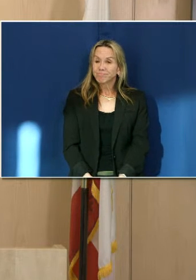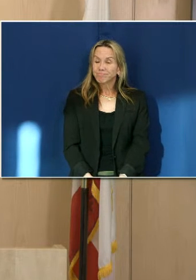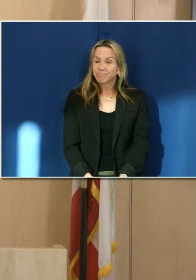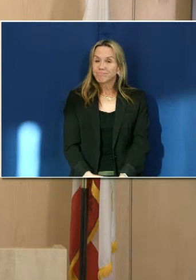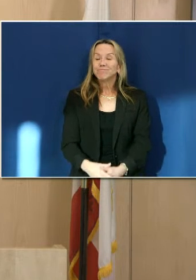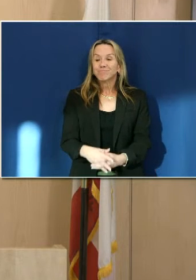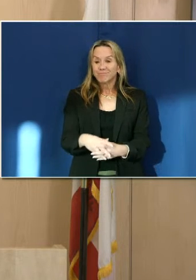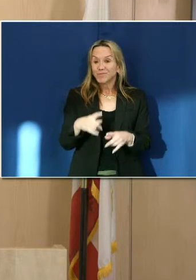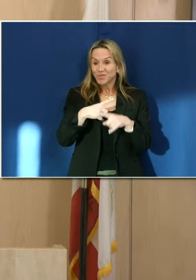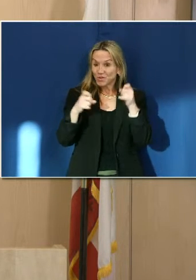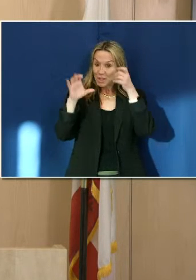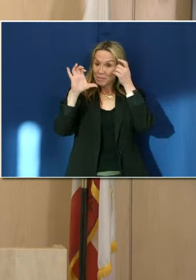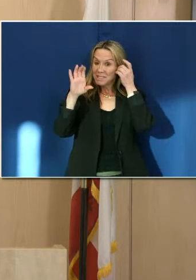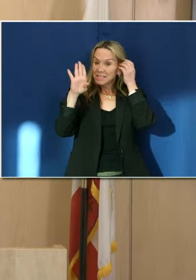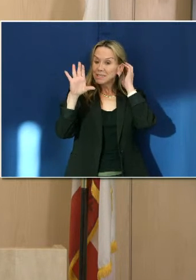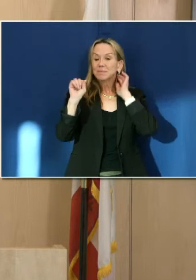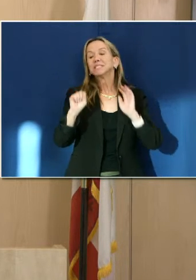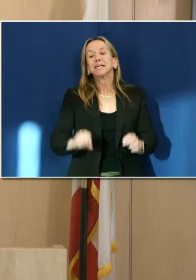CBS 8.